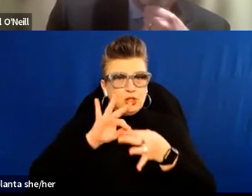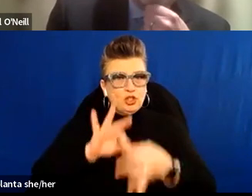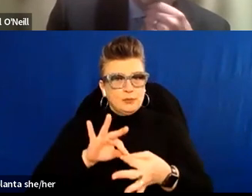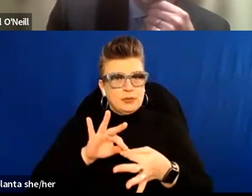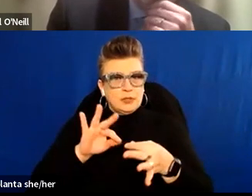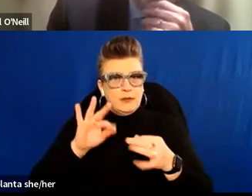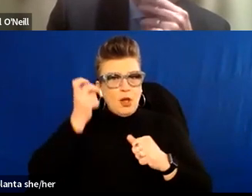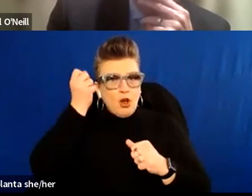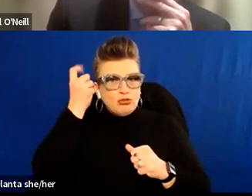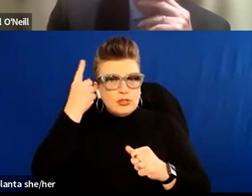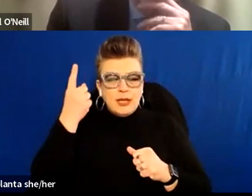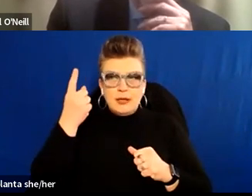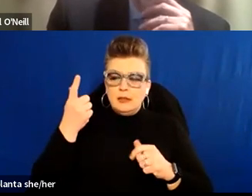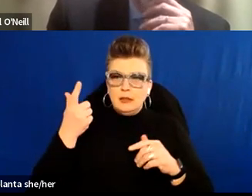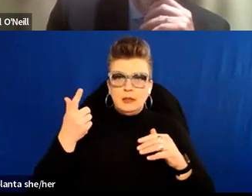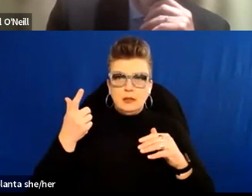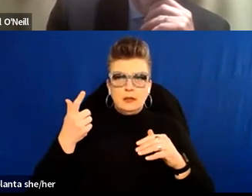understanding the basic